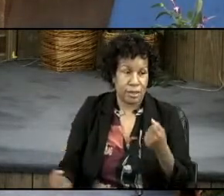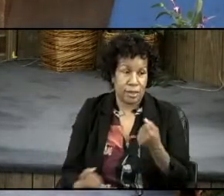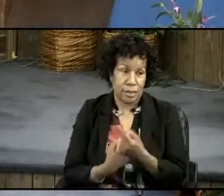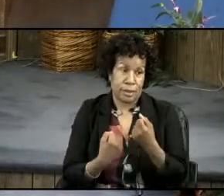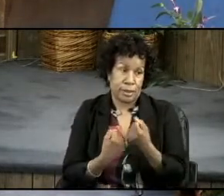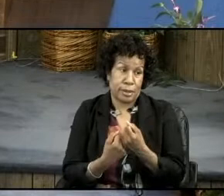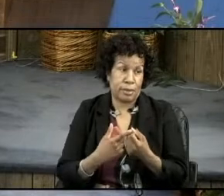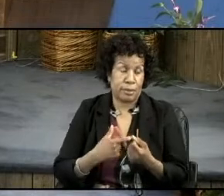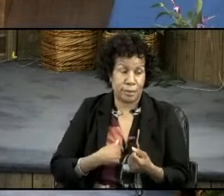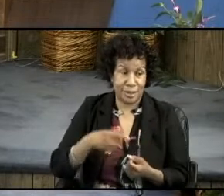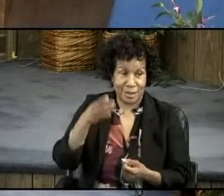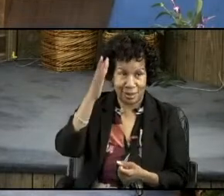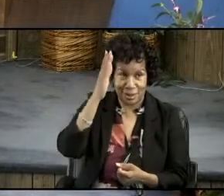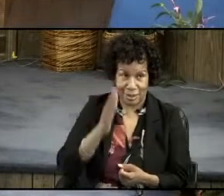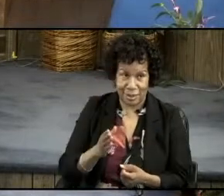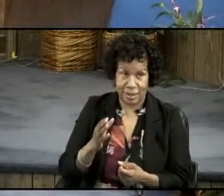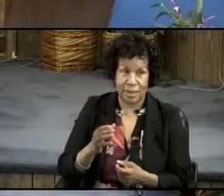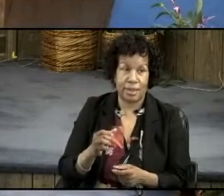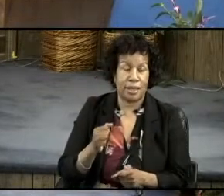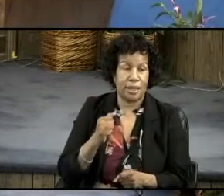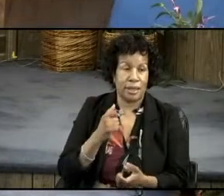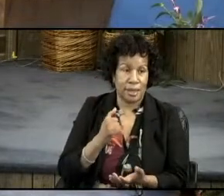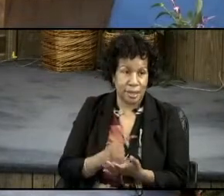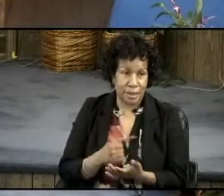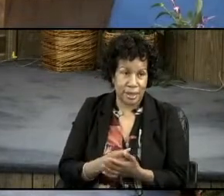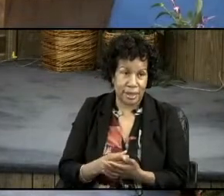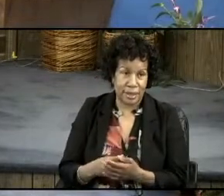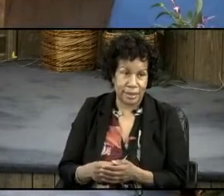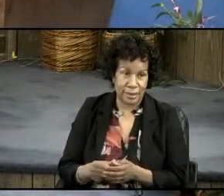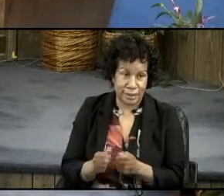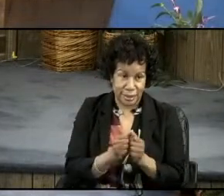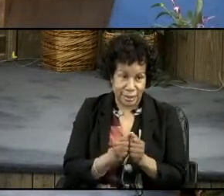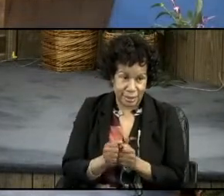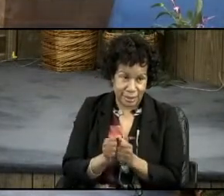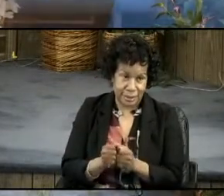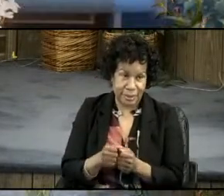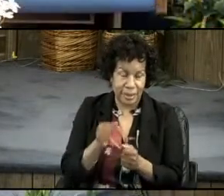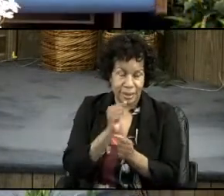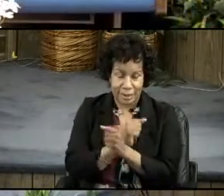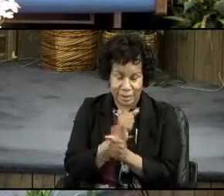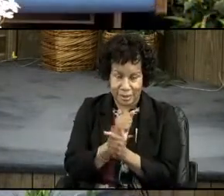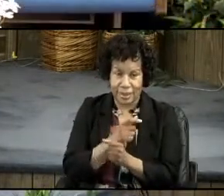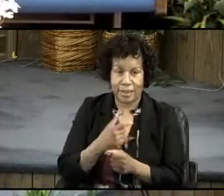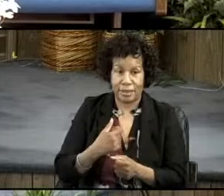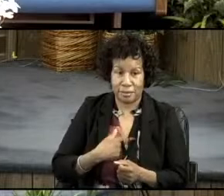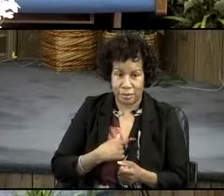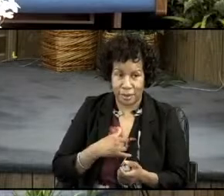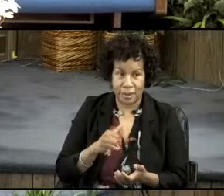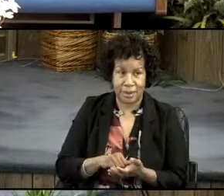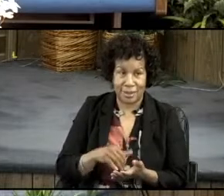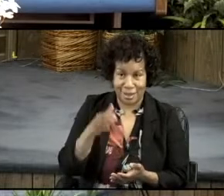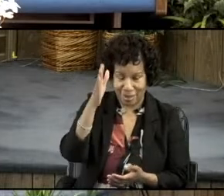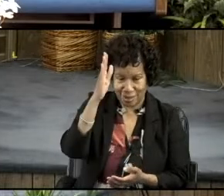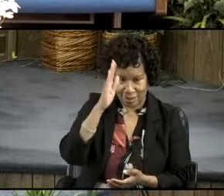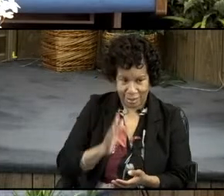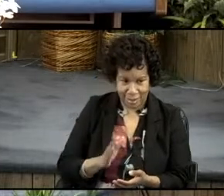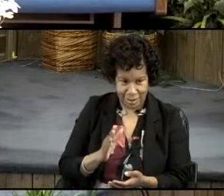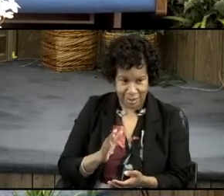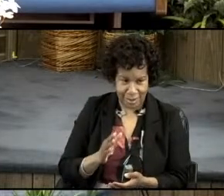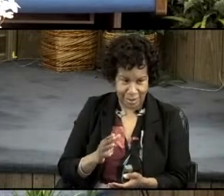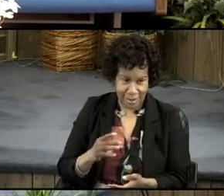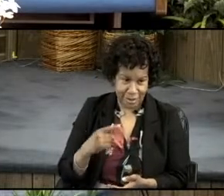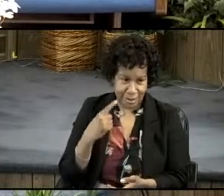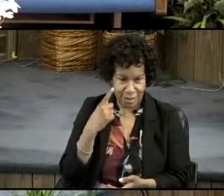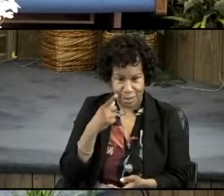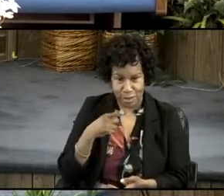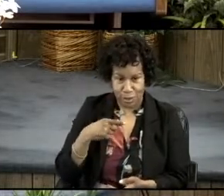kept me? The God that feeds me? The God that comforts me? You mean that God? That's who you're talking about? Who is